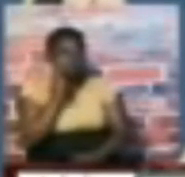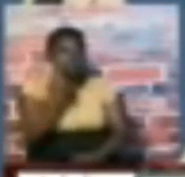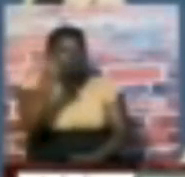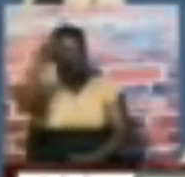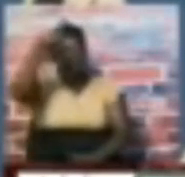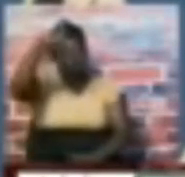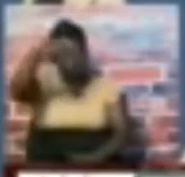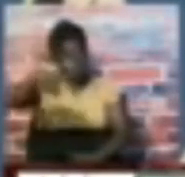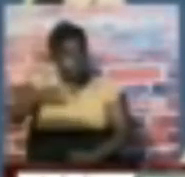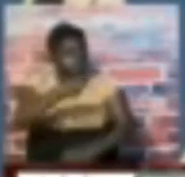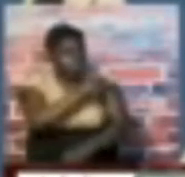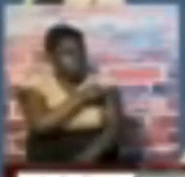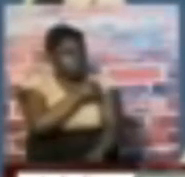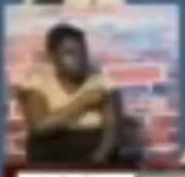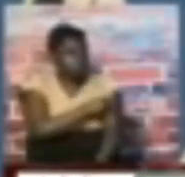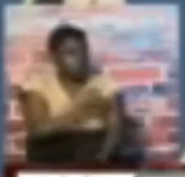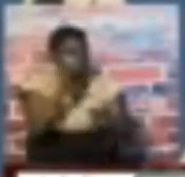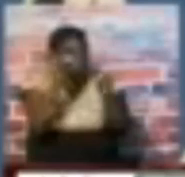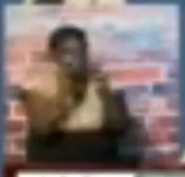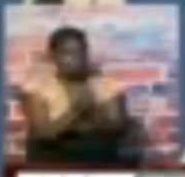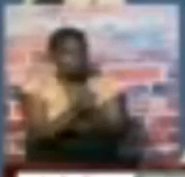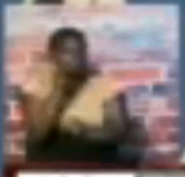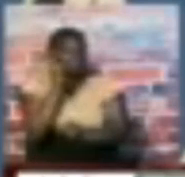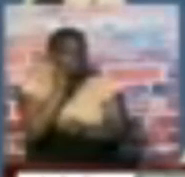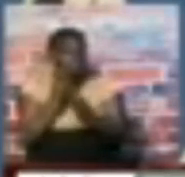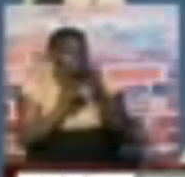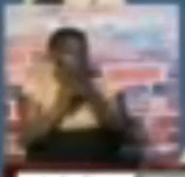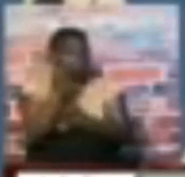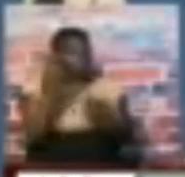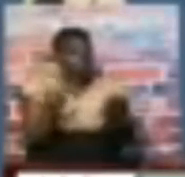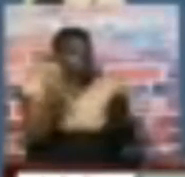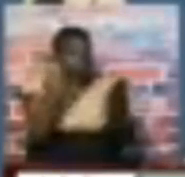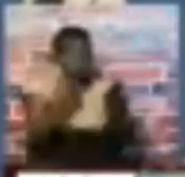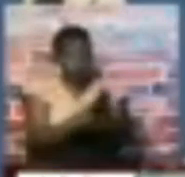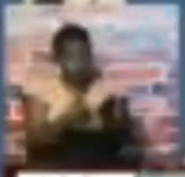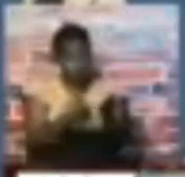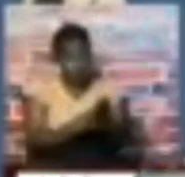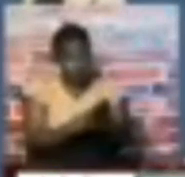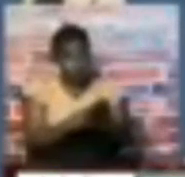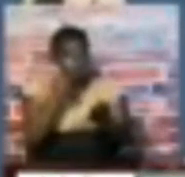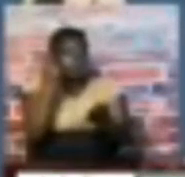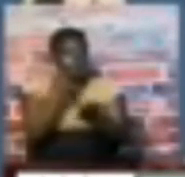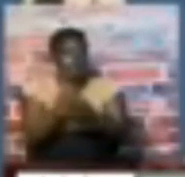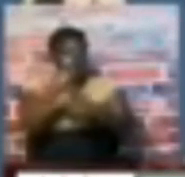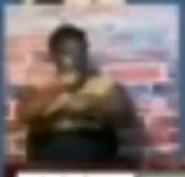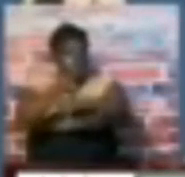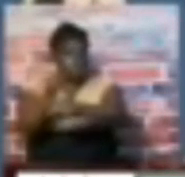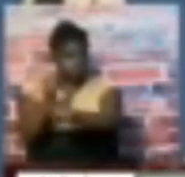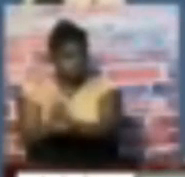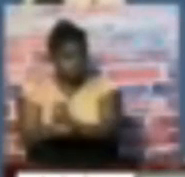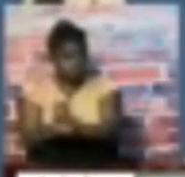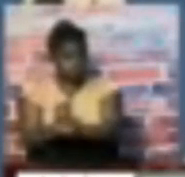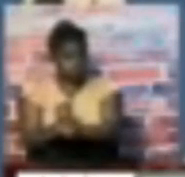hospitals, 10 million shillings through Uganda Bankers Association.